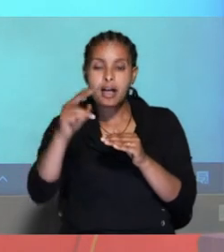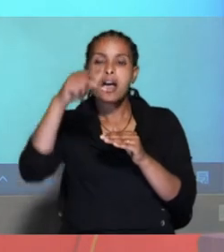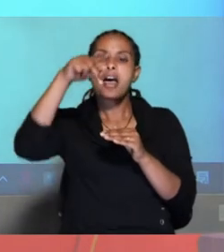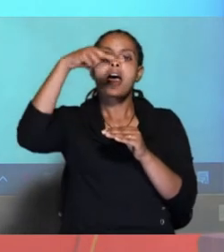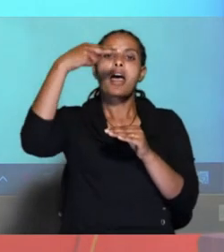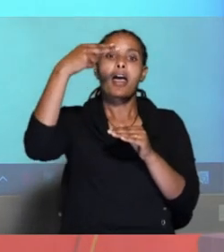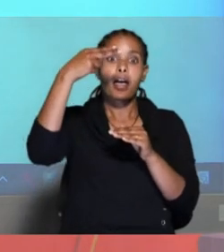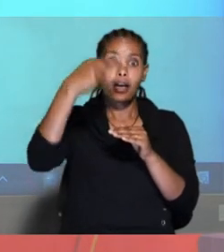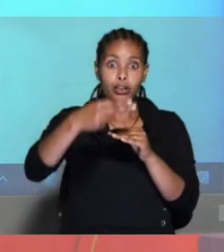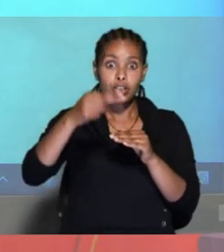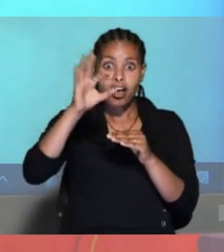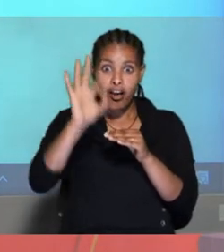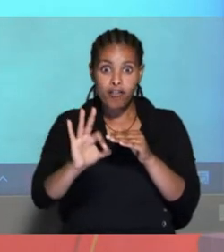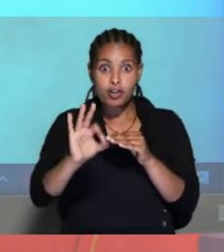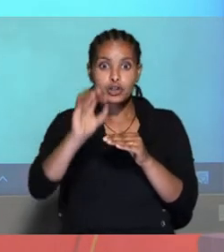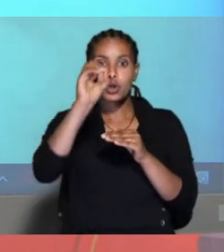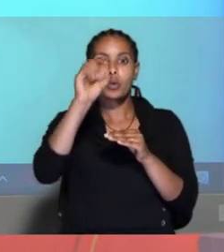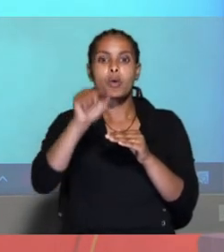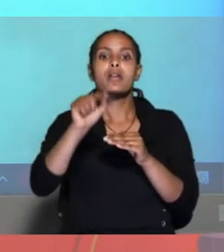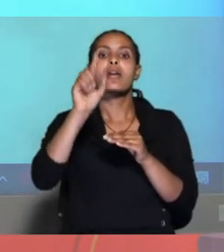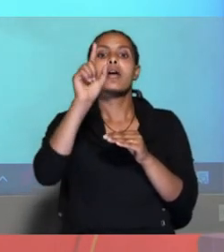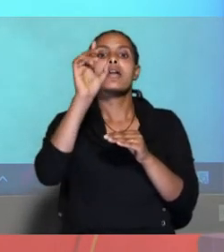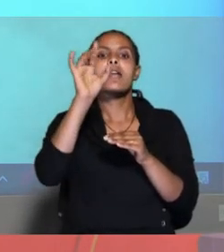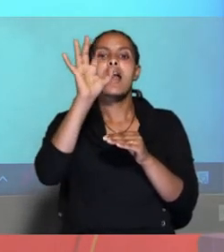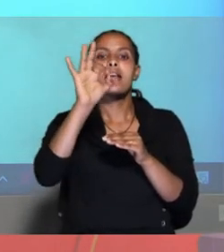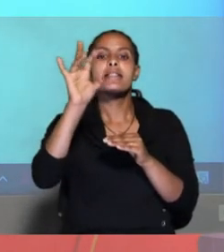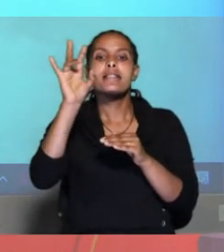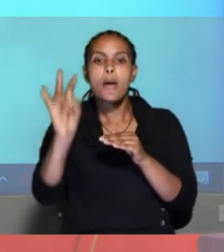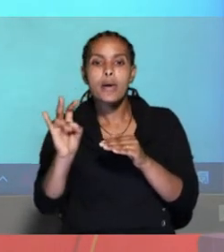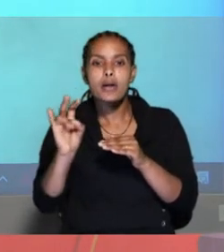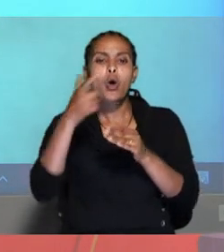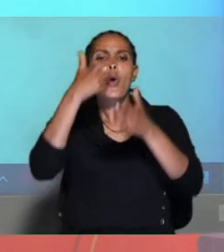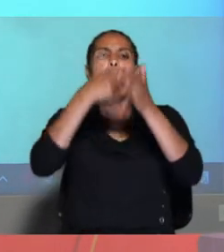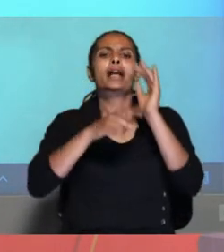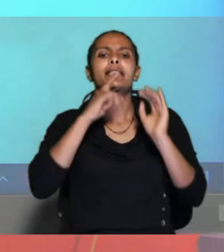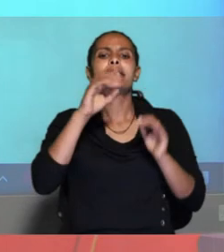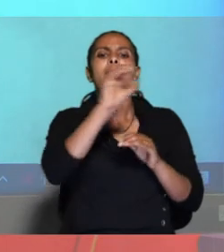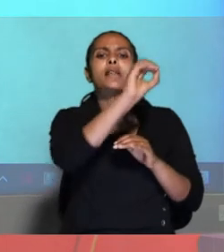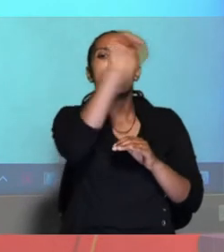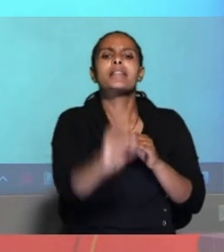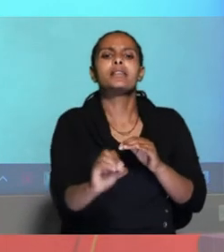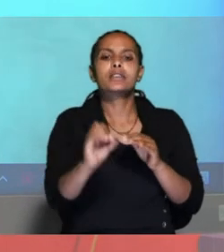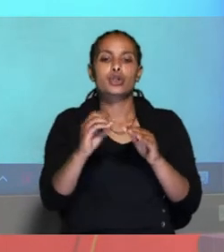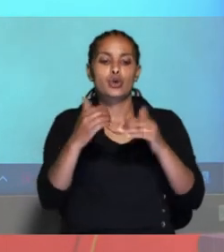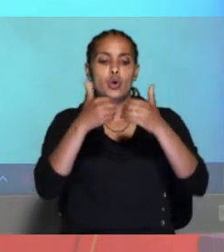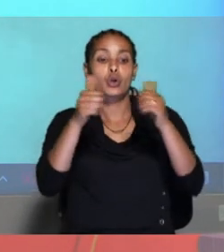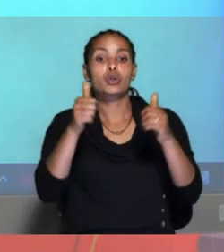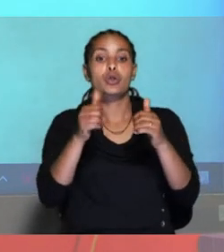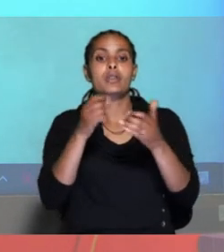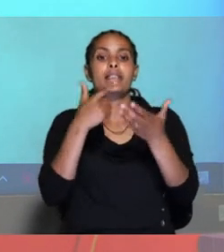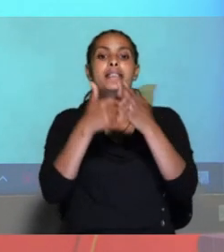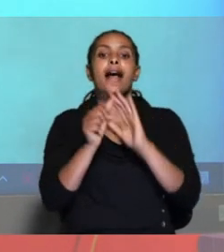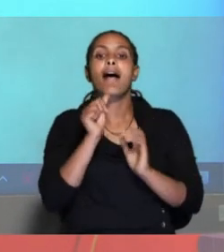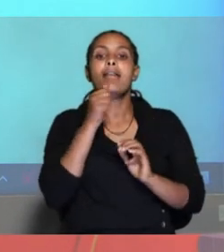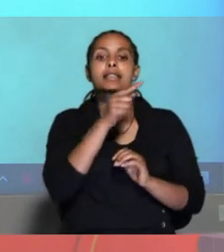HF concentration equal 0.974. What is the percent dissociation of this